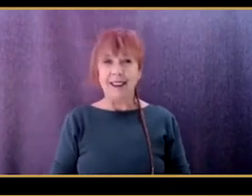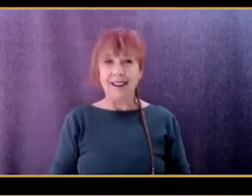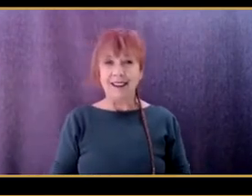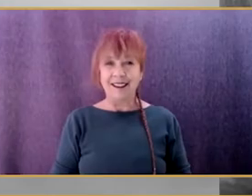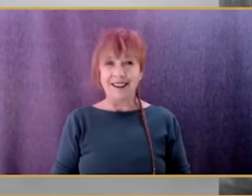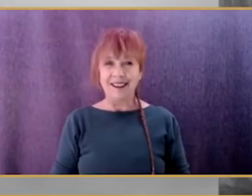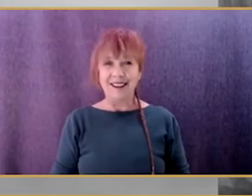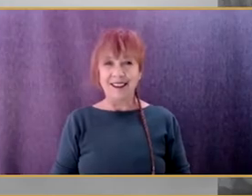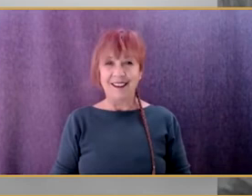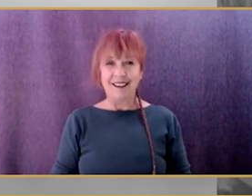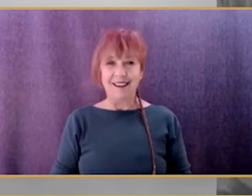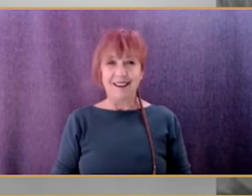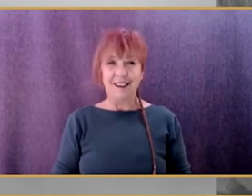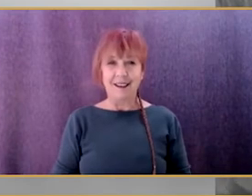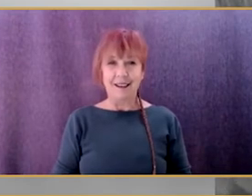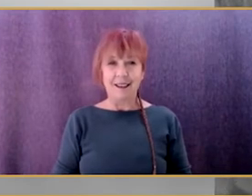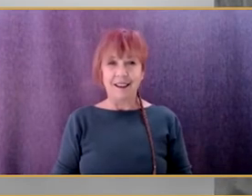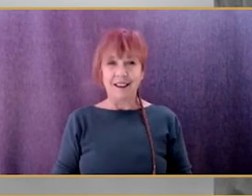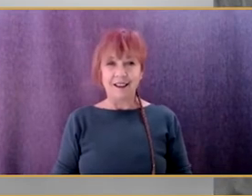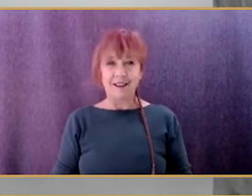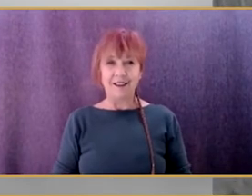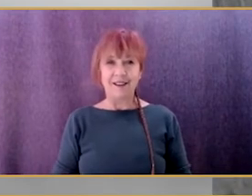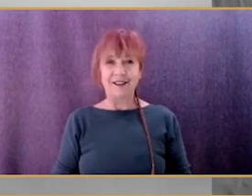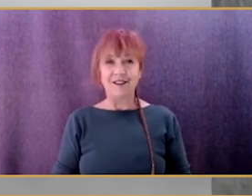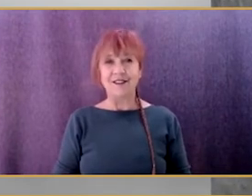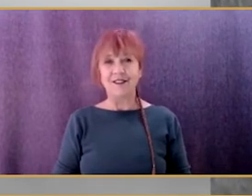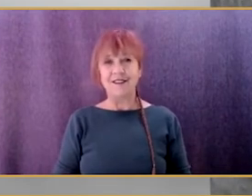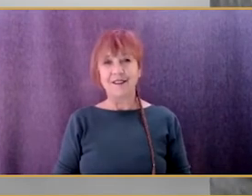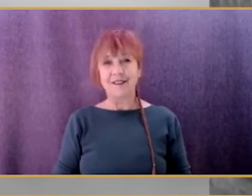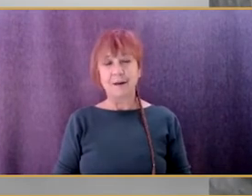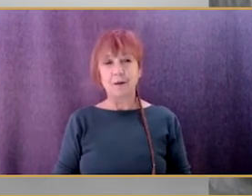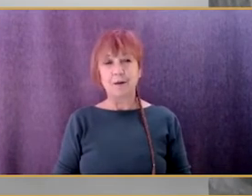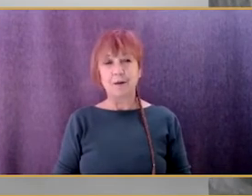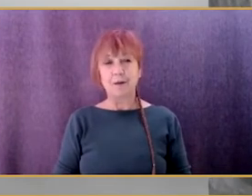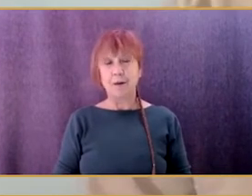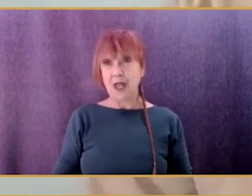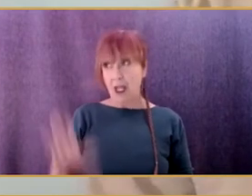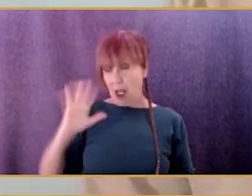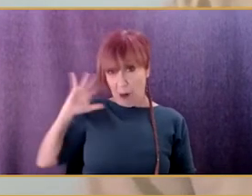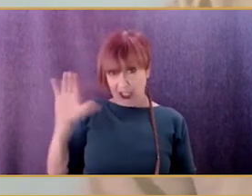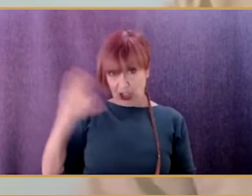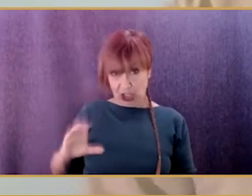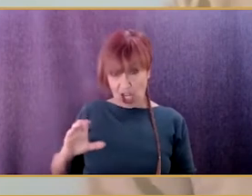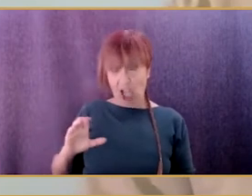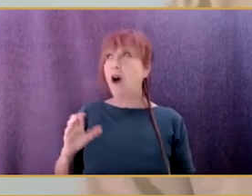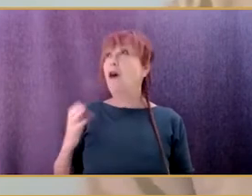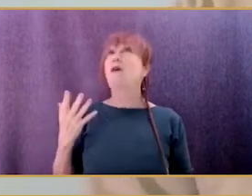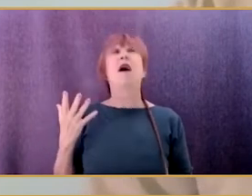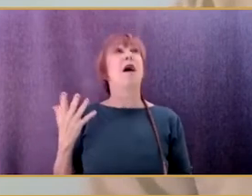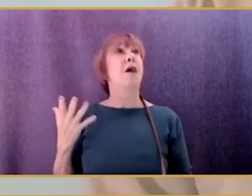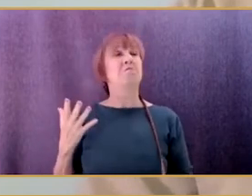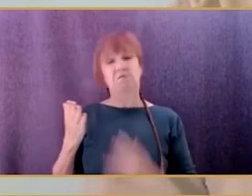A portrait photo of Smith whose piercing gaze fixes on the camera Tahemba Jess Back in Chicago